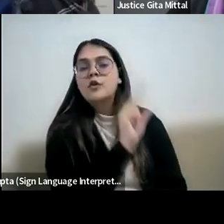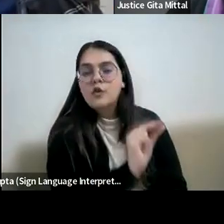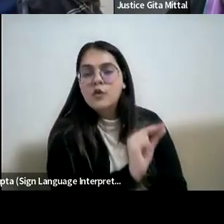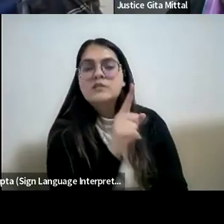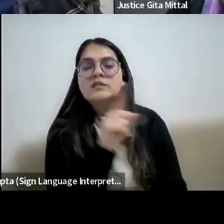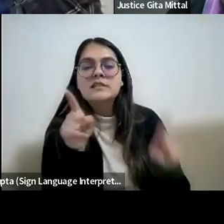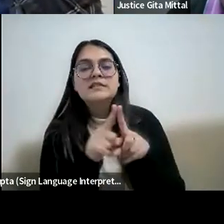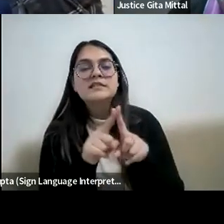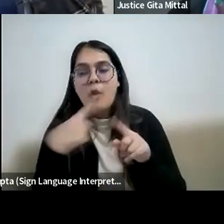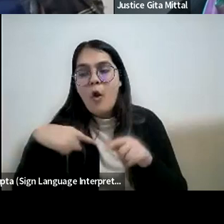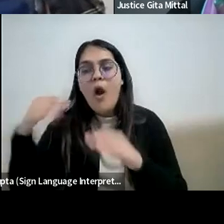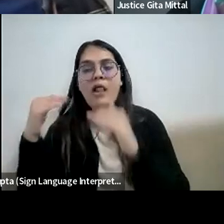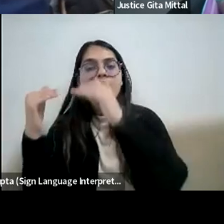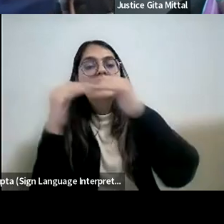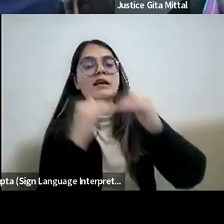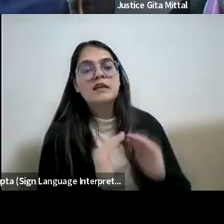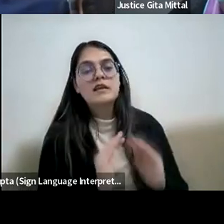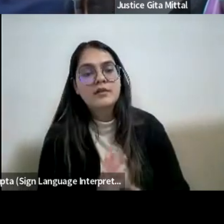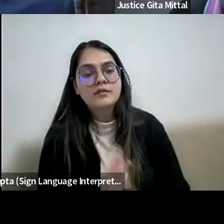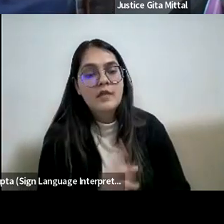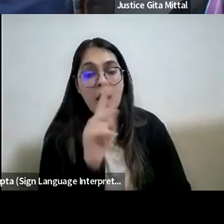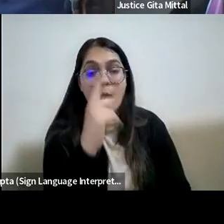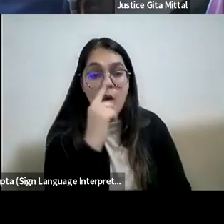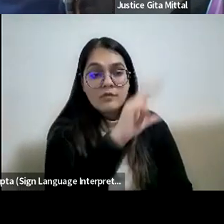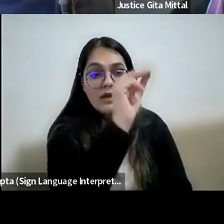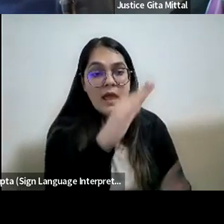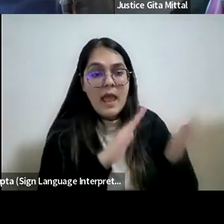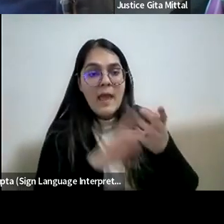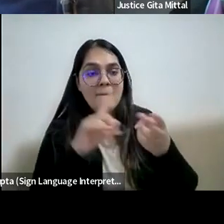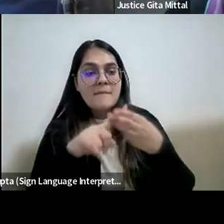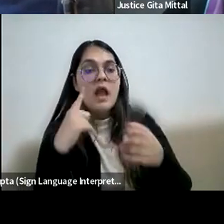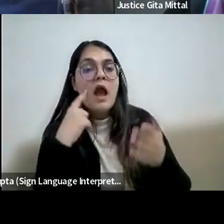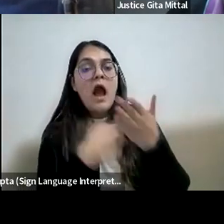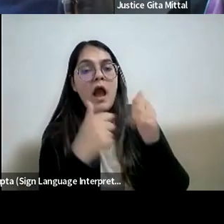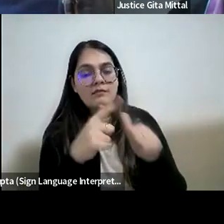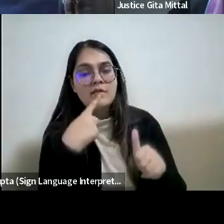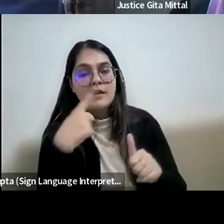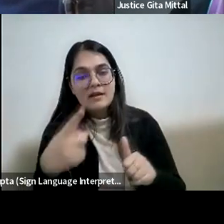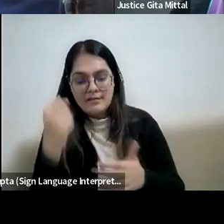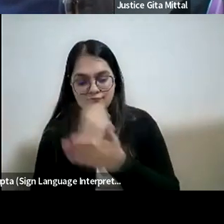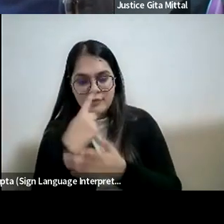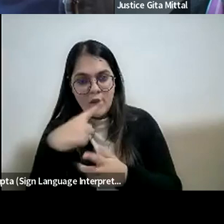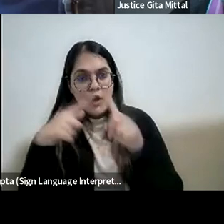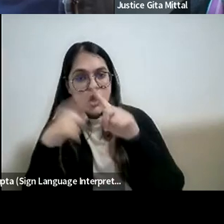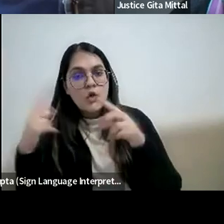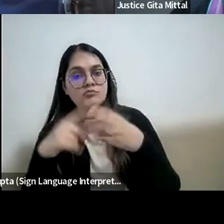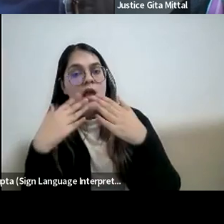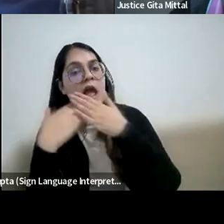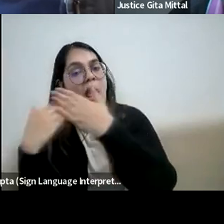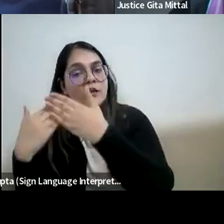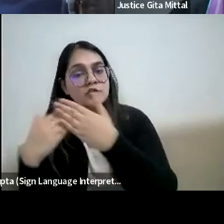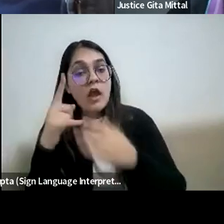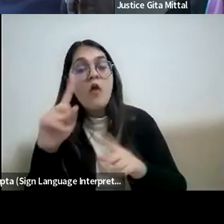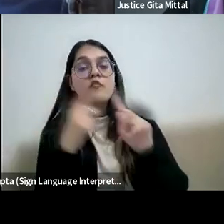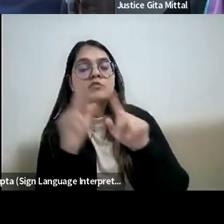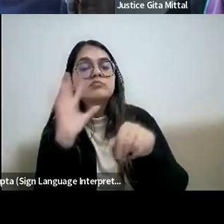Meira Kumar, Ms. Meira Kumar has referred to, the right to education. It initially was recognized by the Supreme Court.